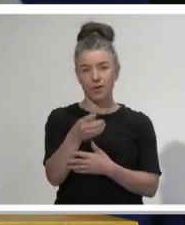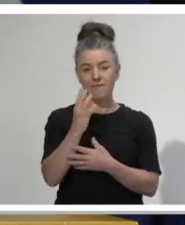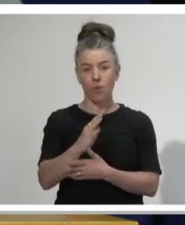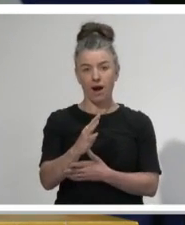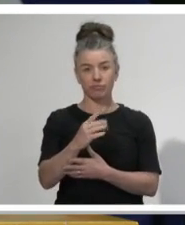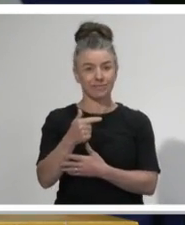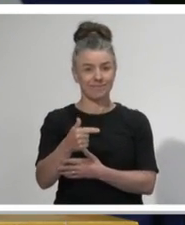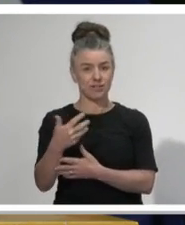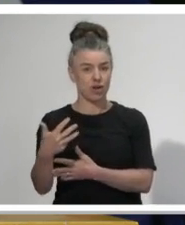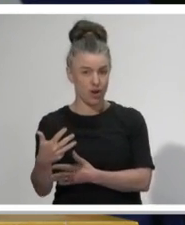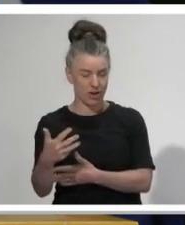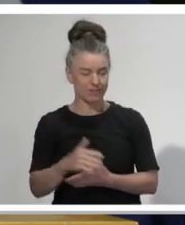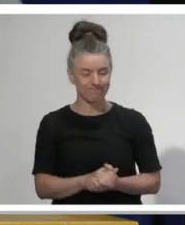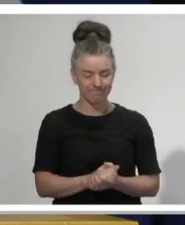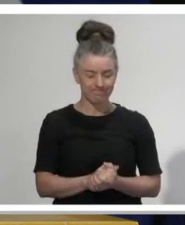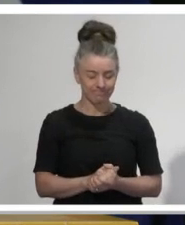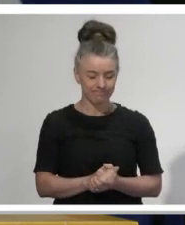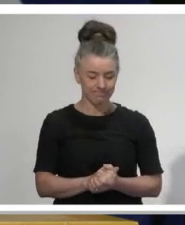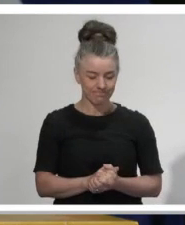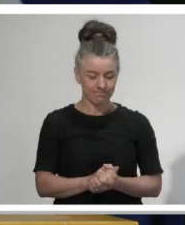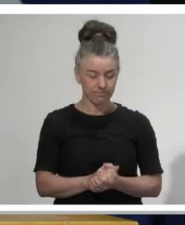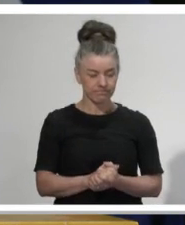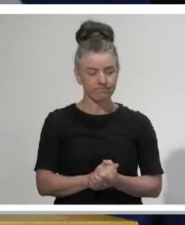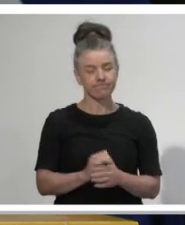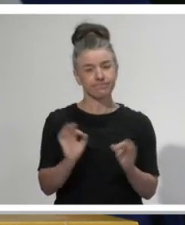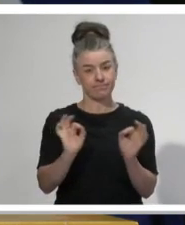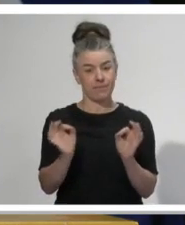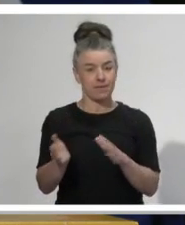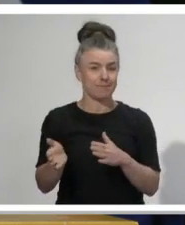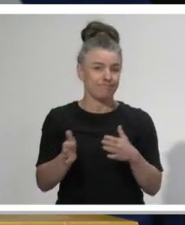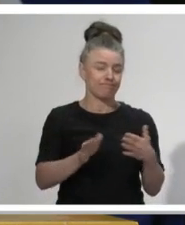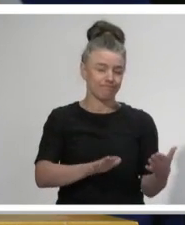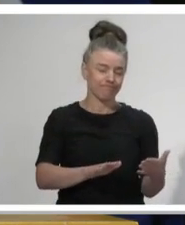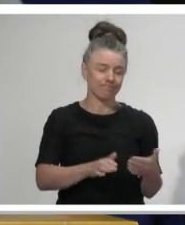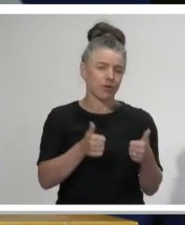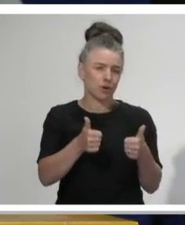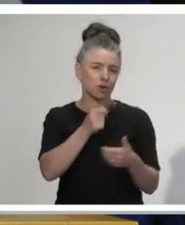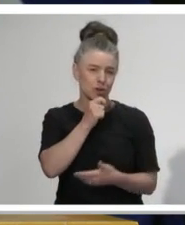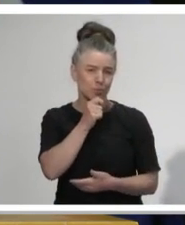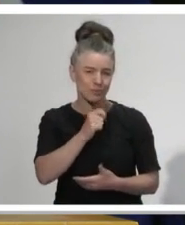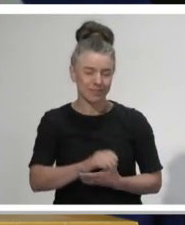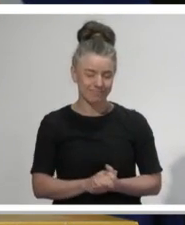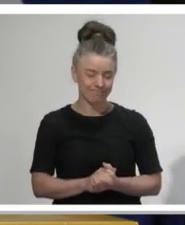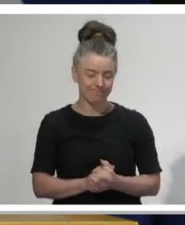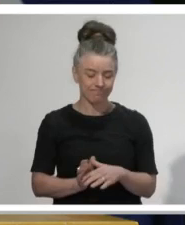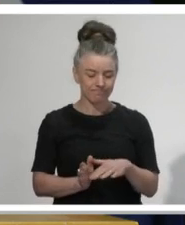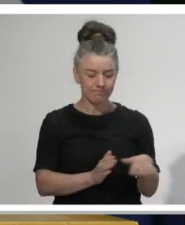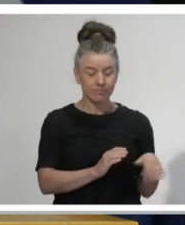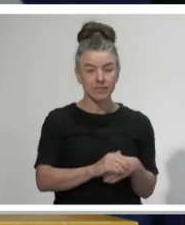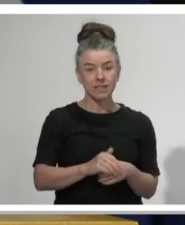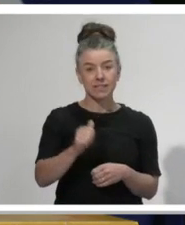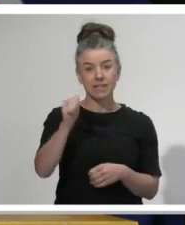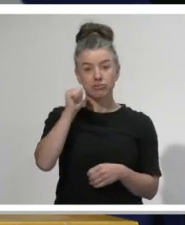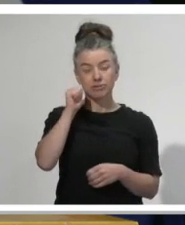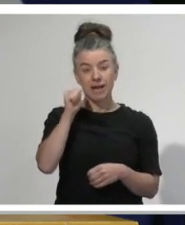1,479. I'm pleased to say that there are no new COVID-19 deaths to report. Yesterday, our